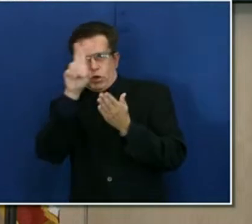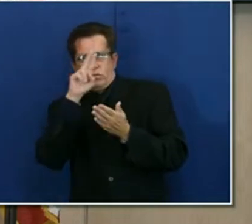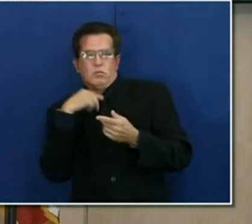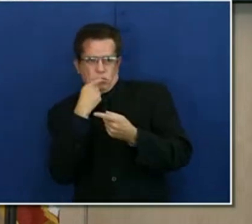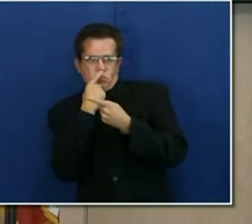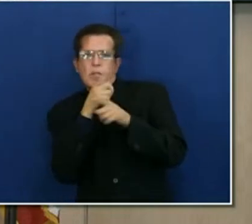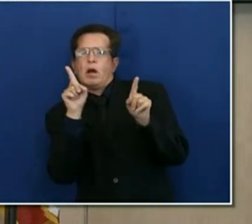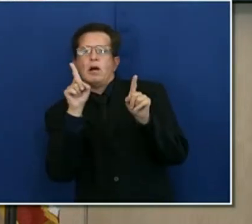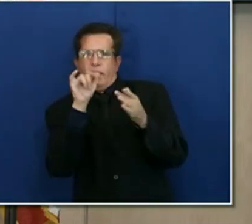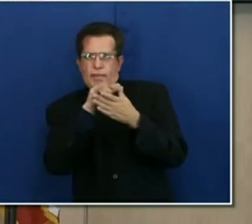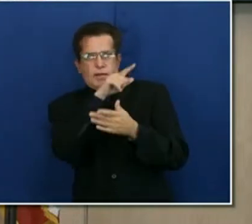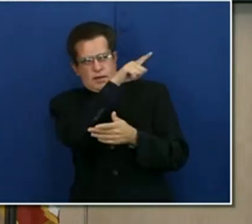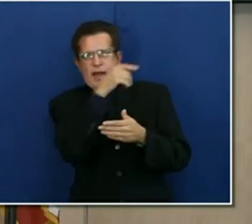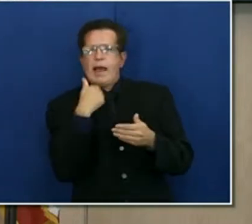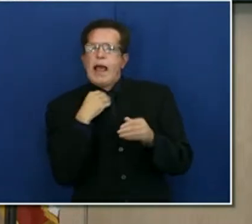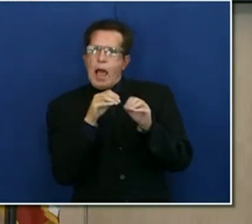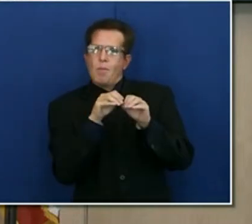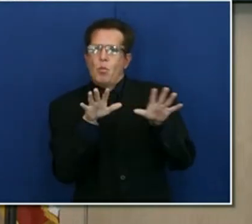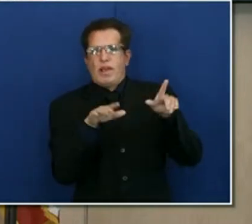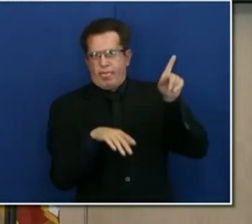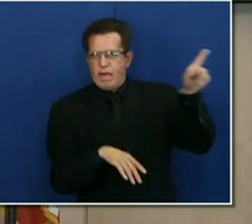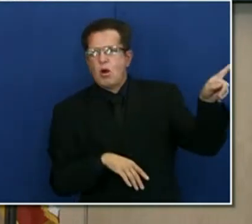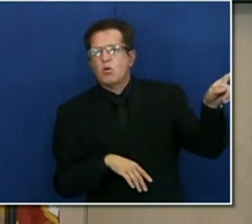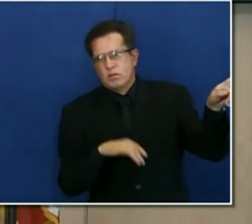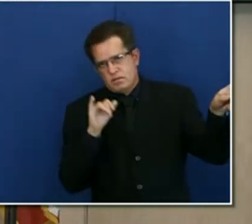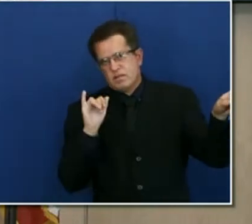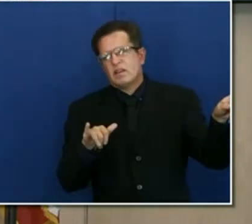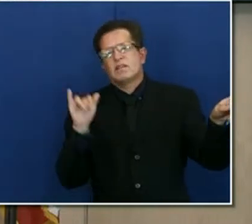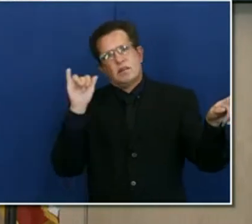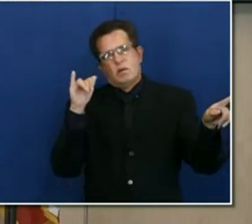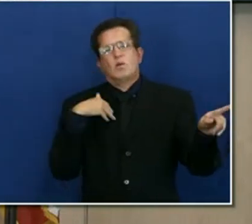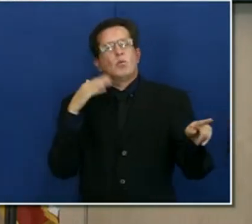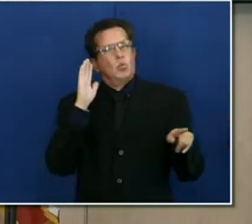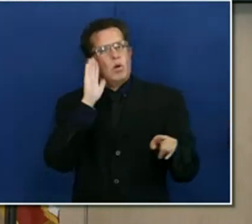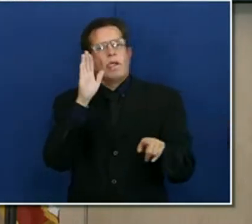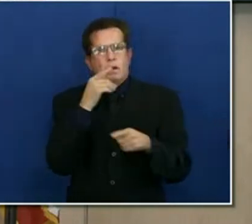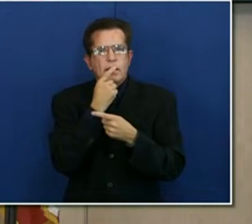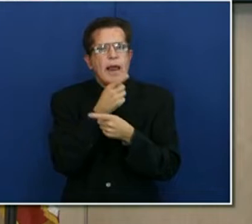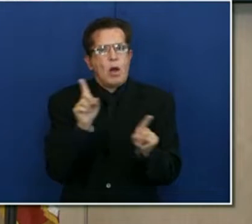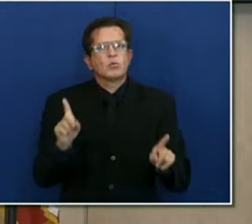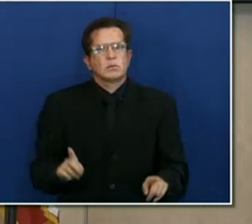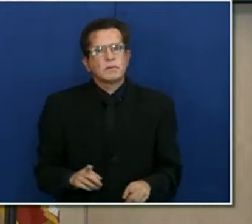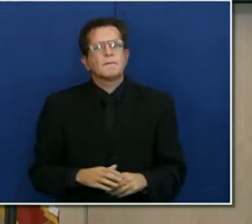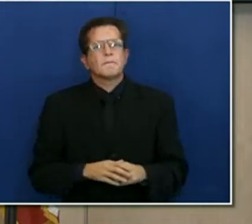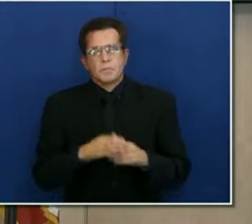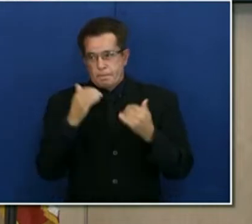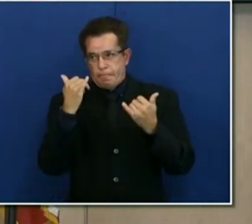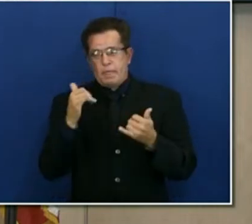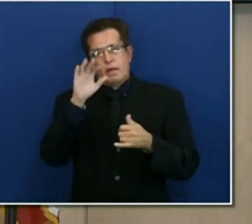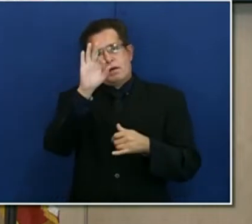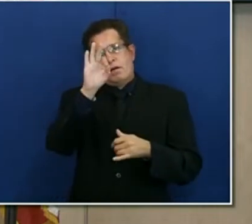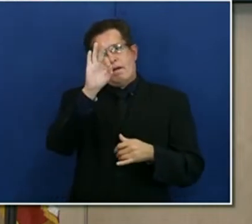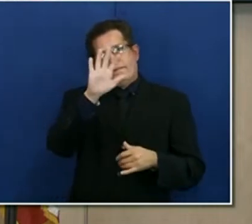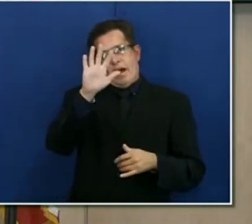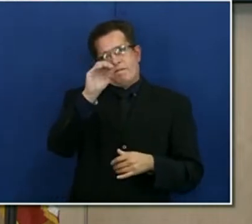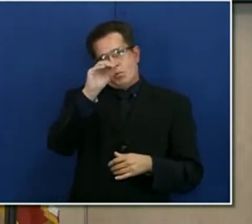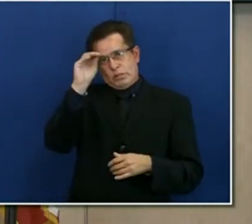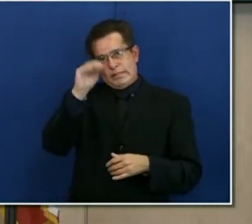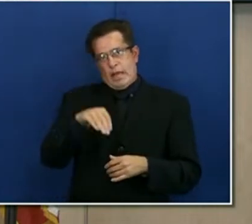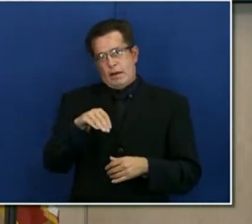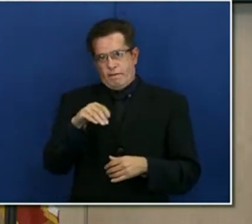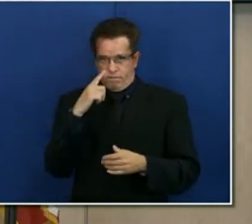that was going on there. Now, with roughly 95% of the county's COVID-19